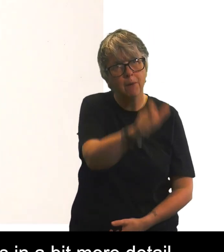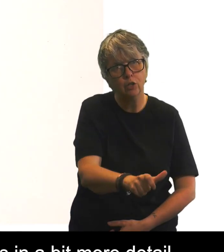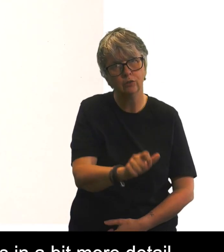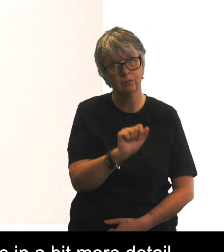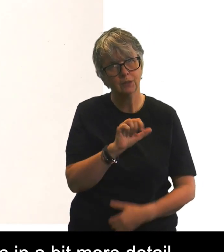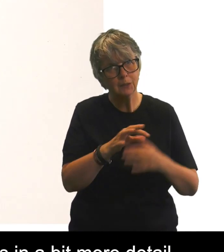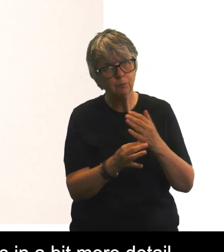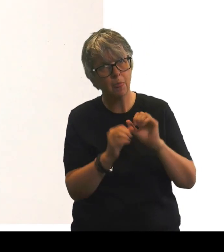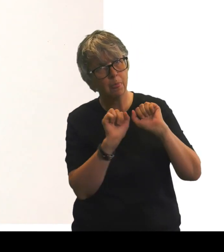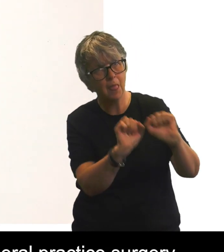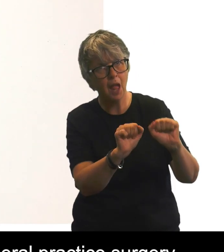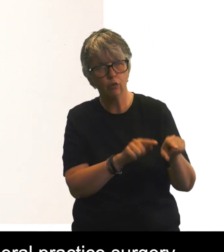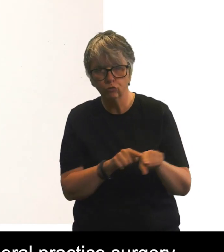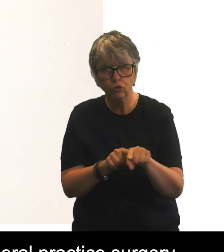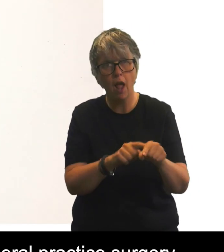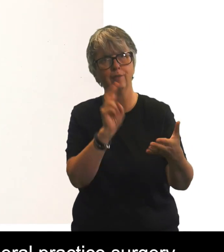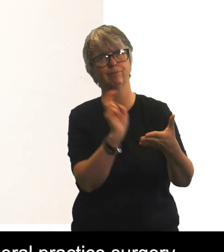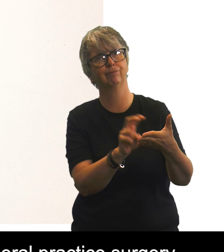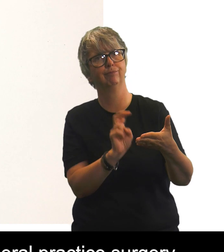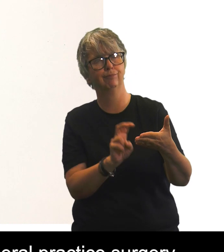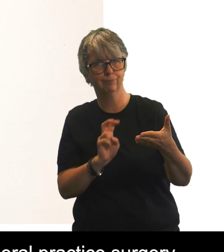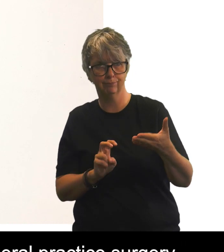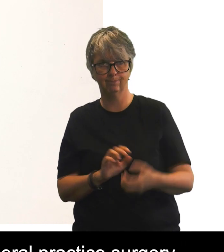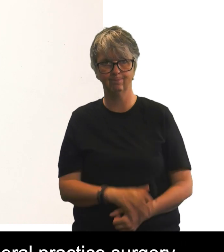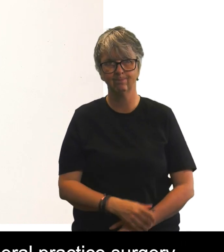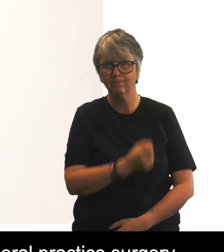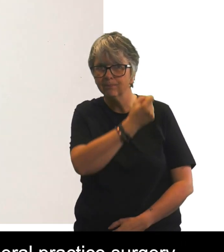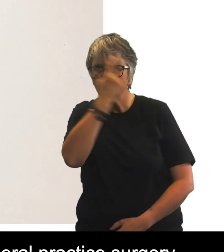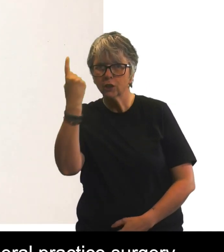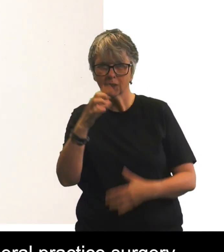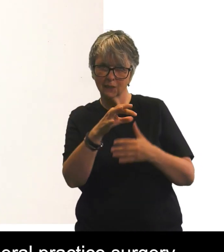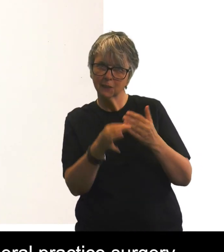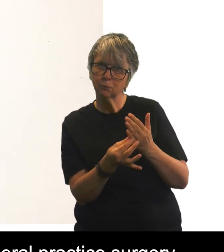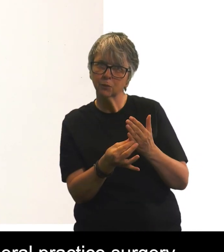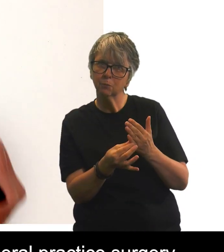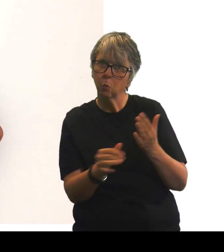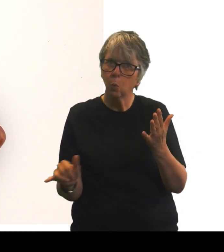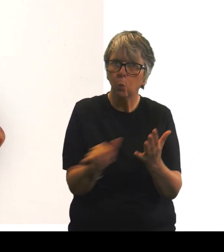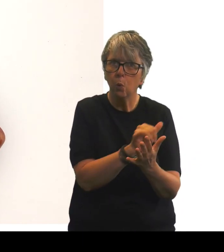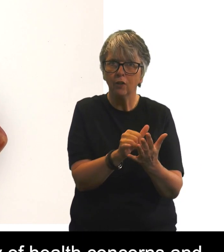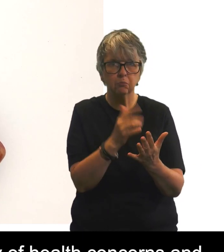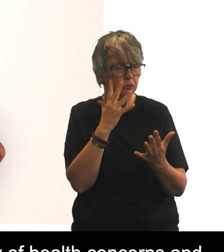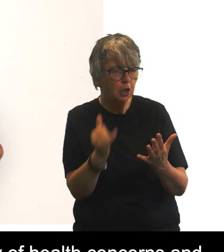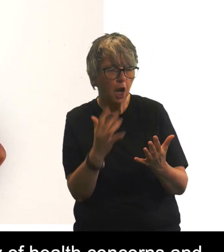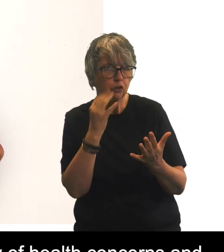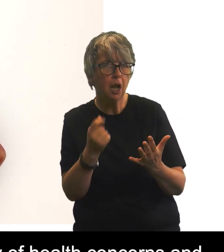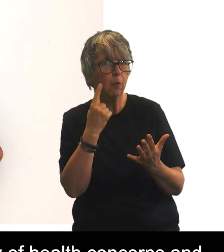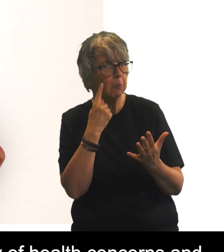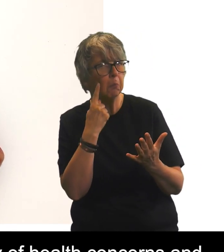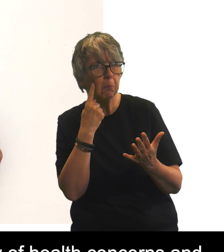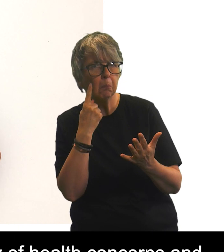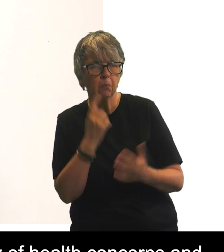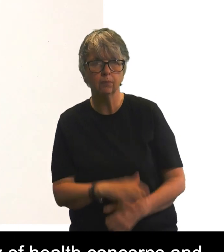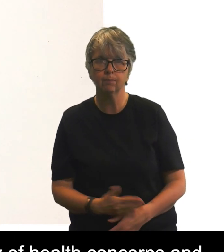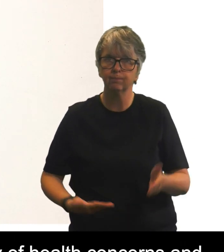more detail. Rena is a doctor who works in a general practice surgery. Rena sees many